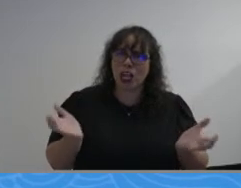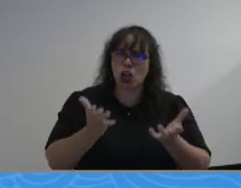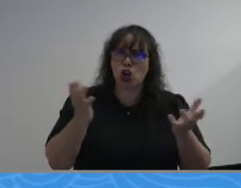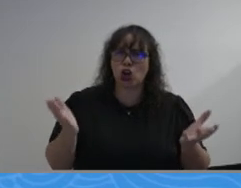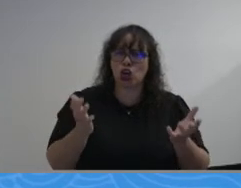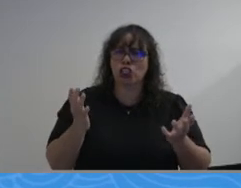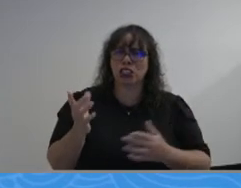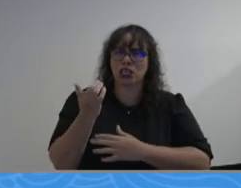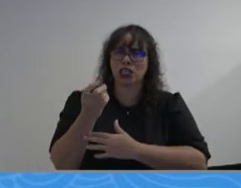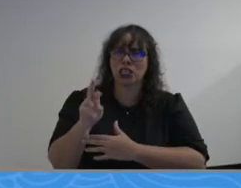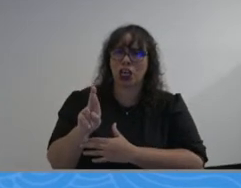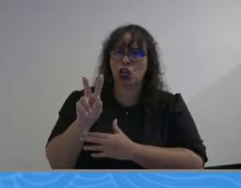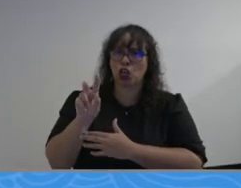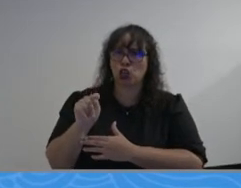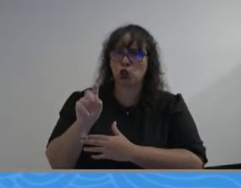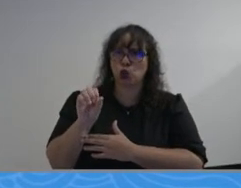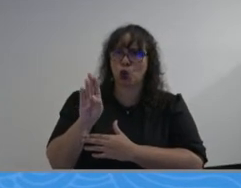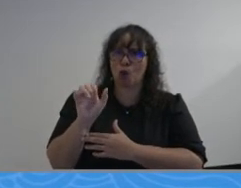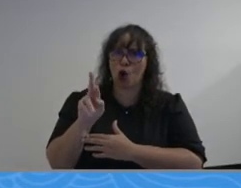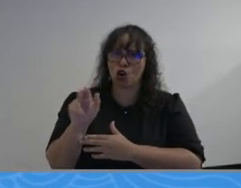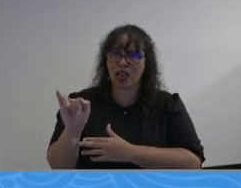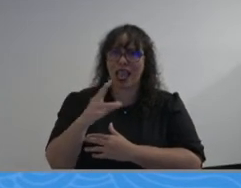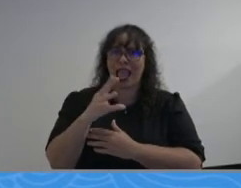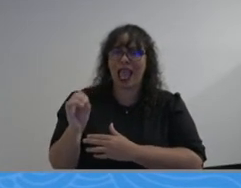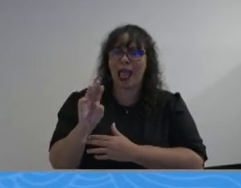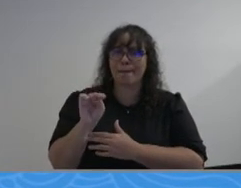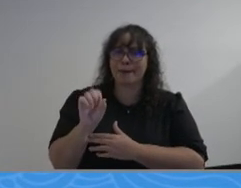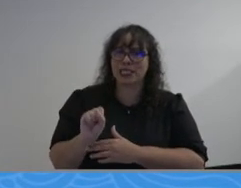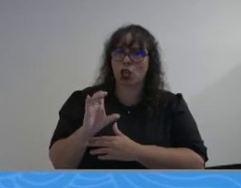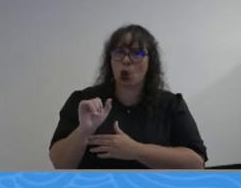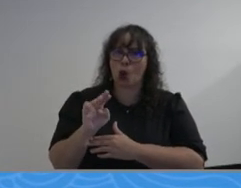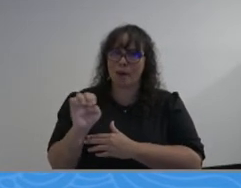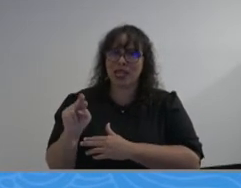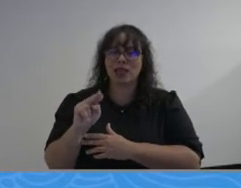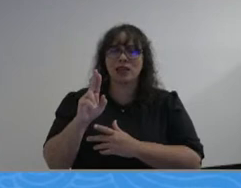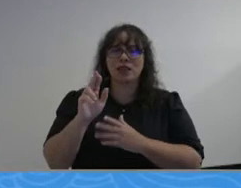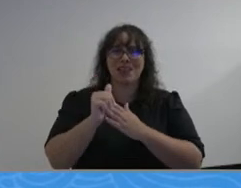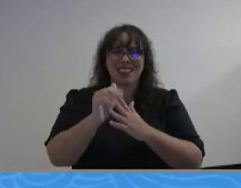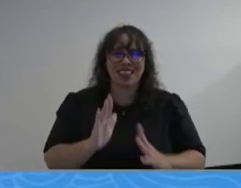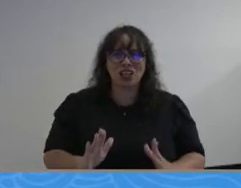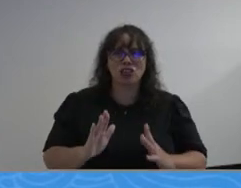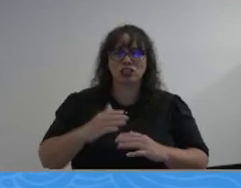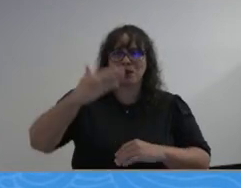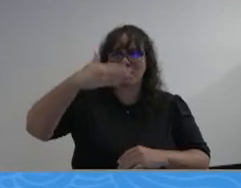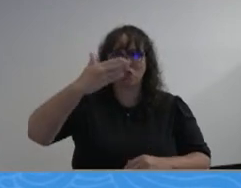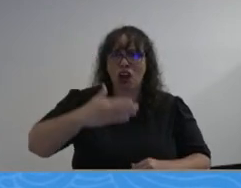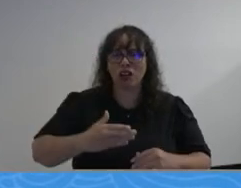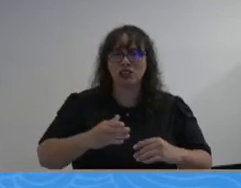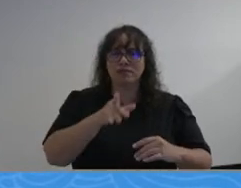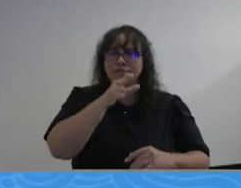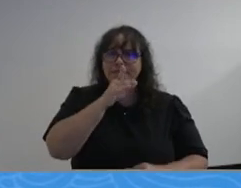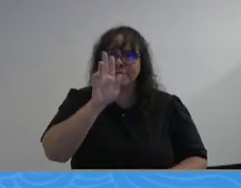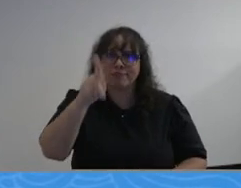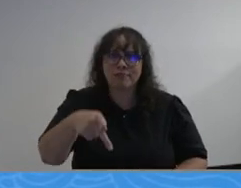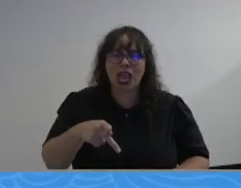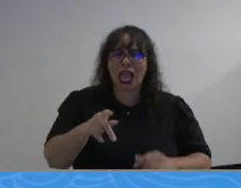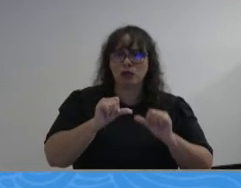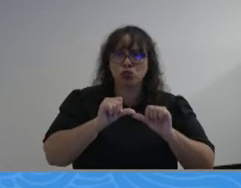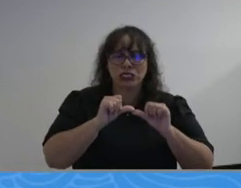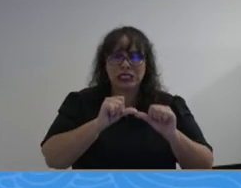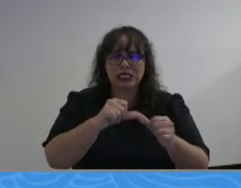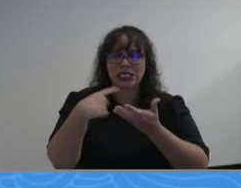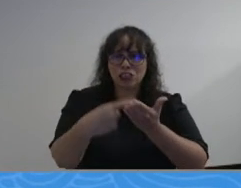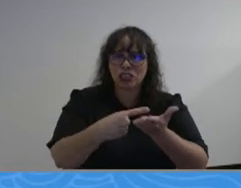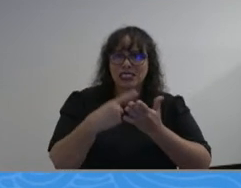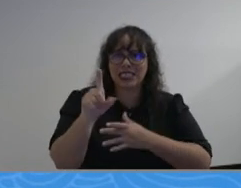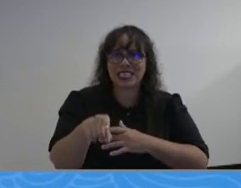both Dr. Tabari as well as Ms. Coleman to continue to be leaders and to be out front and to be vocal and to be very much persistent in addressing